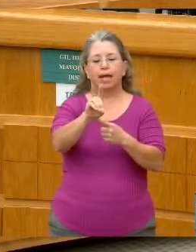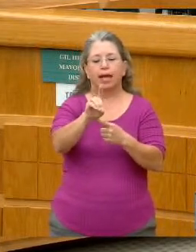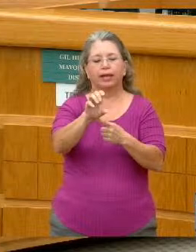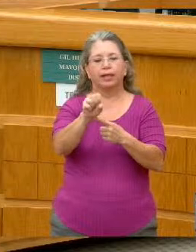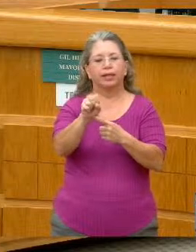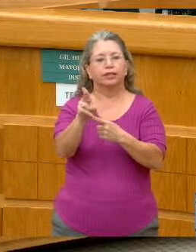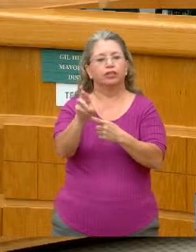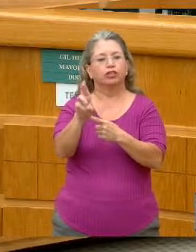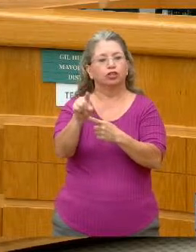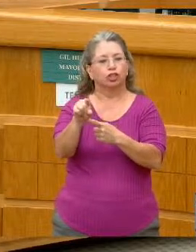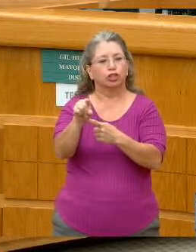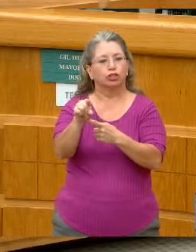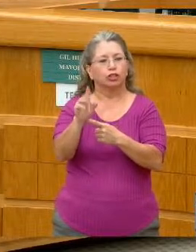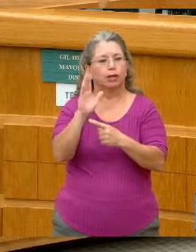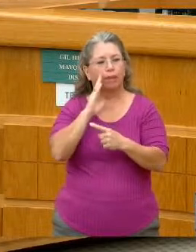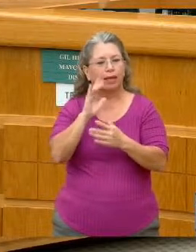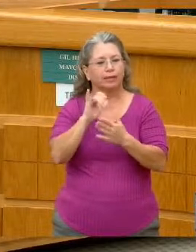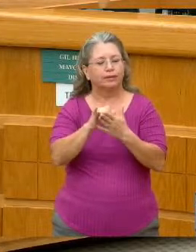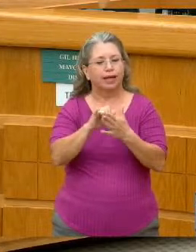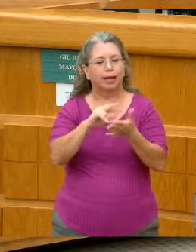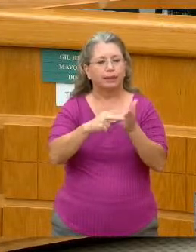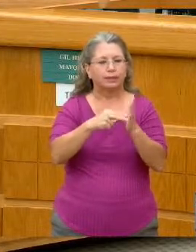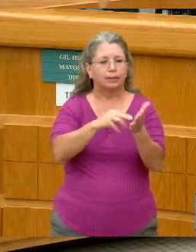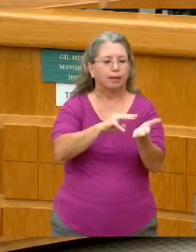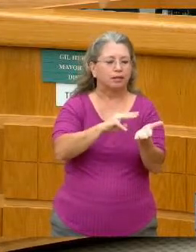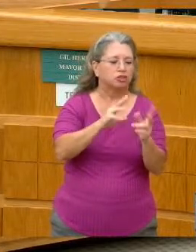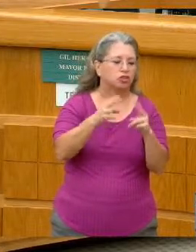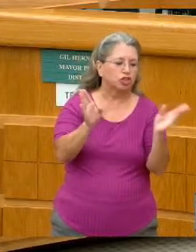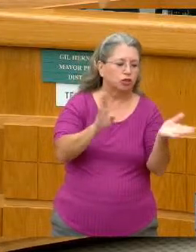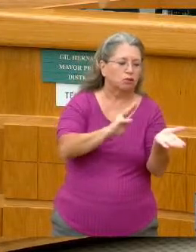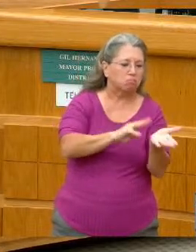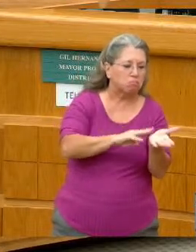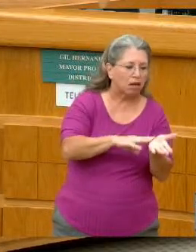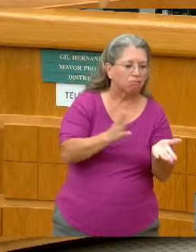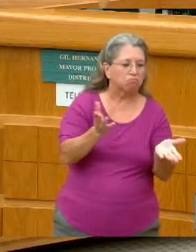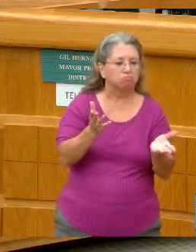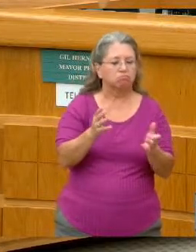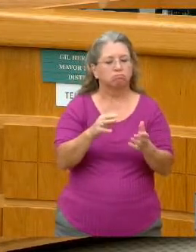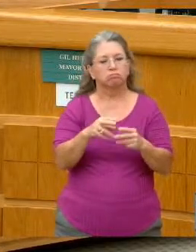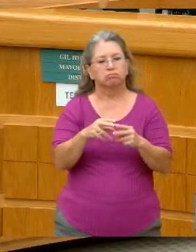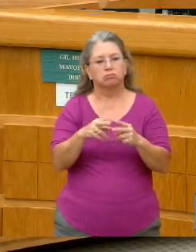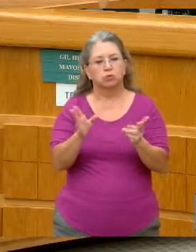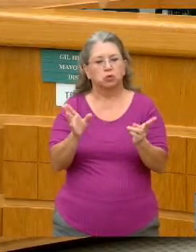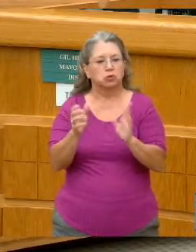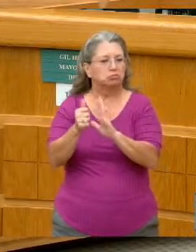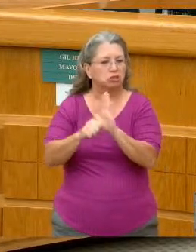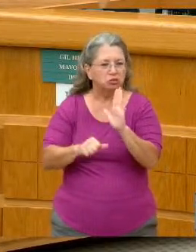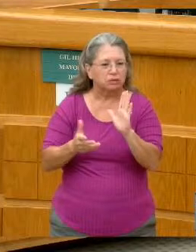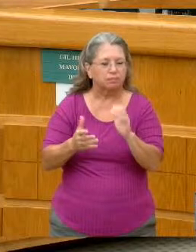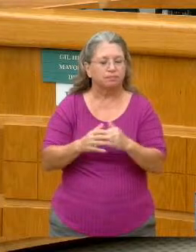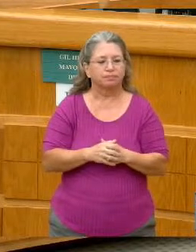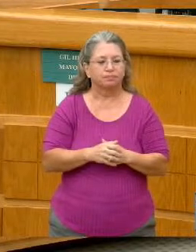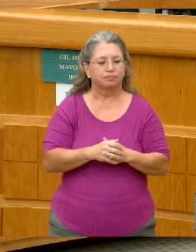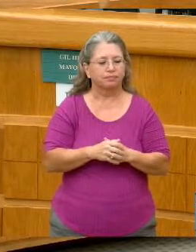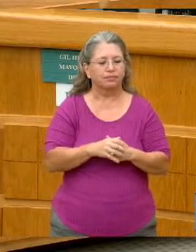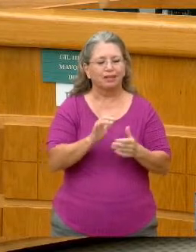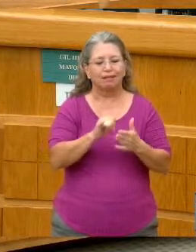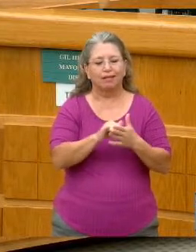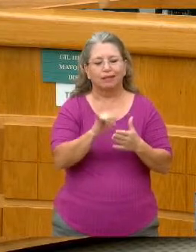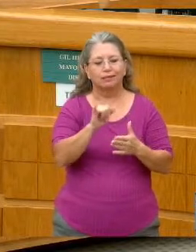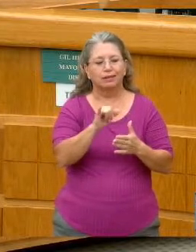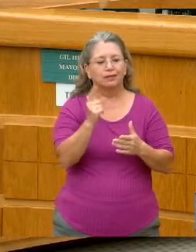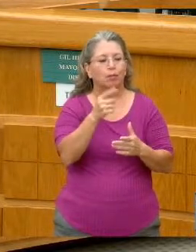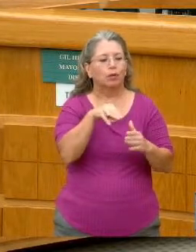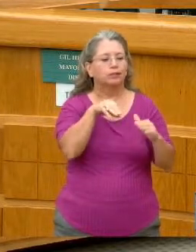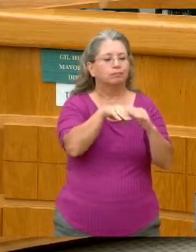or surgical. And these beds are where you go if you get admitted into the hospital and you're not needing intensive